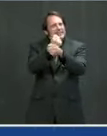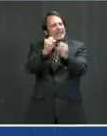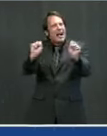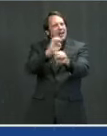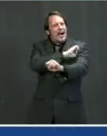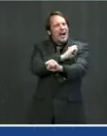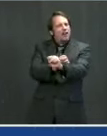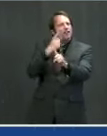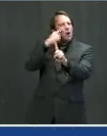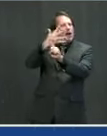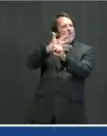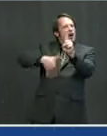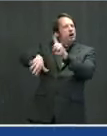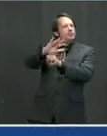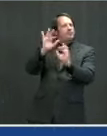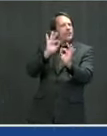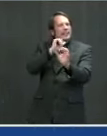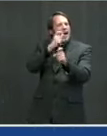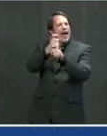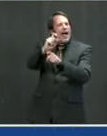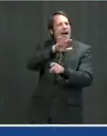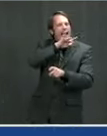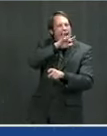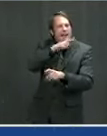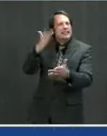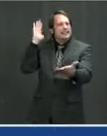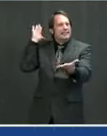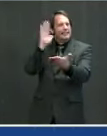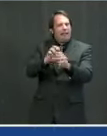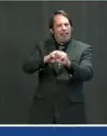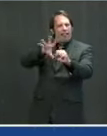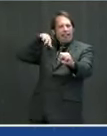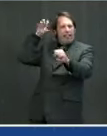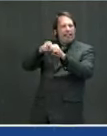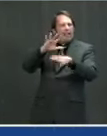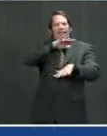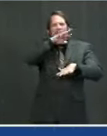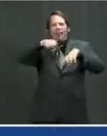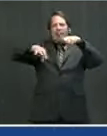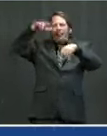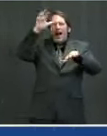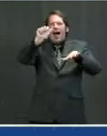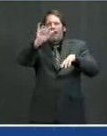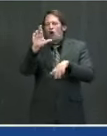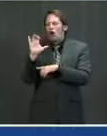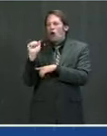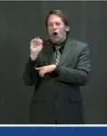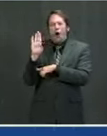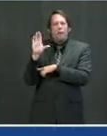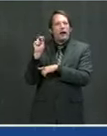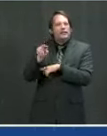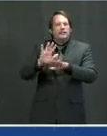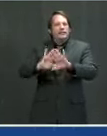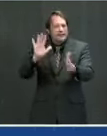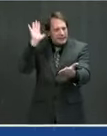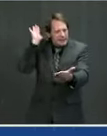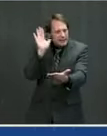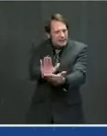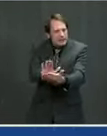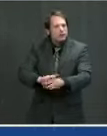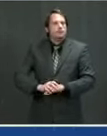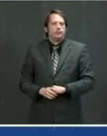and decarbonize their economies. And finally, both Prime Minister Suga and I value the incredible partnership